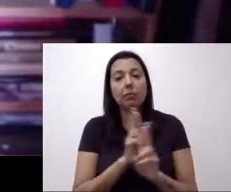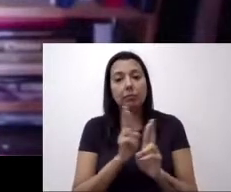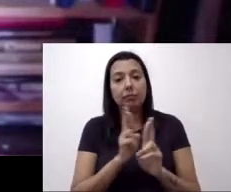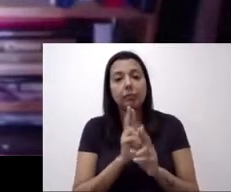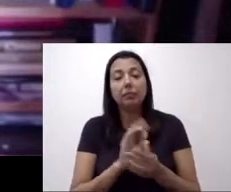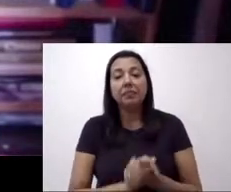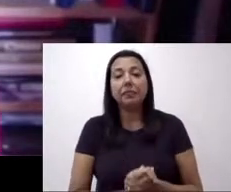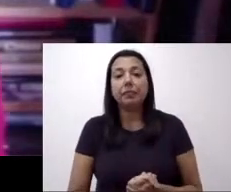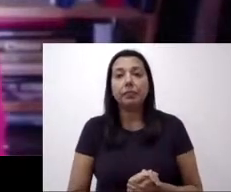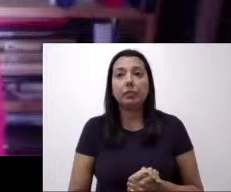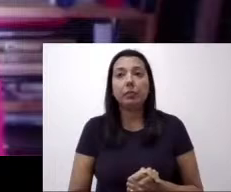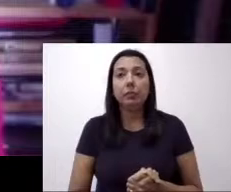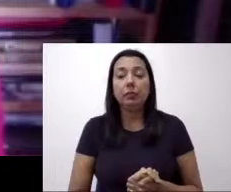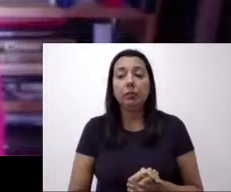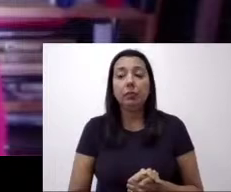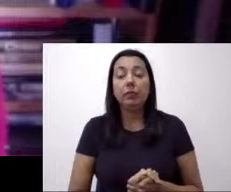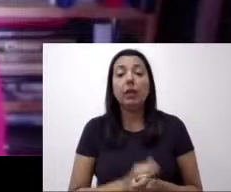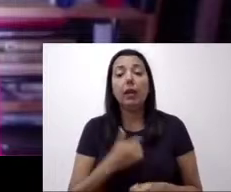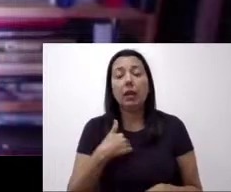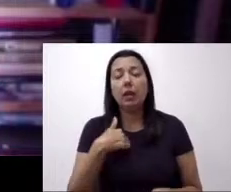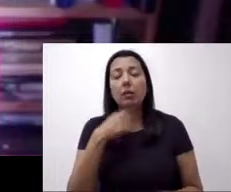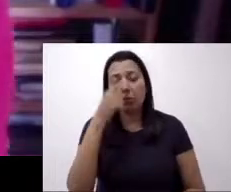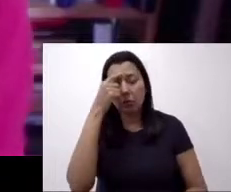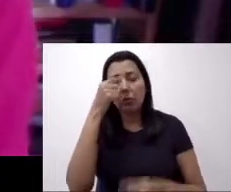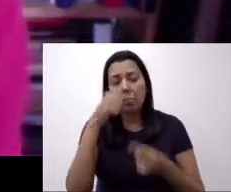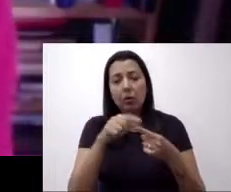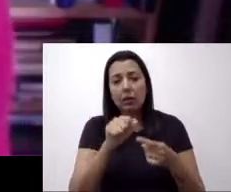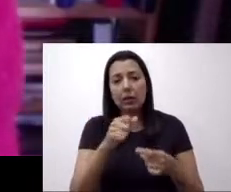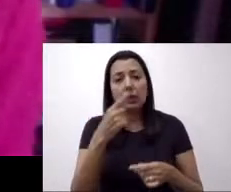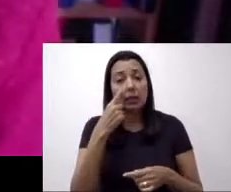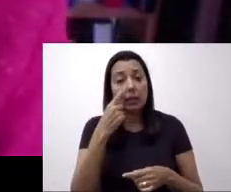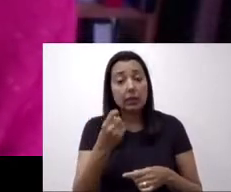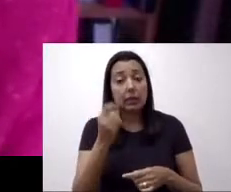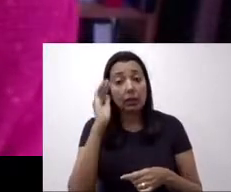I think it's interesting to understand that this